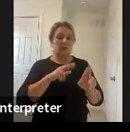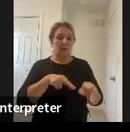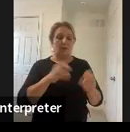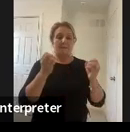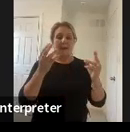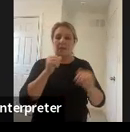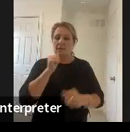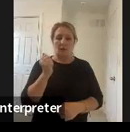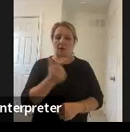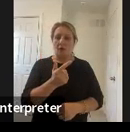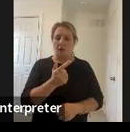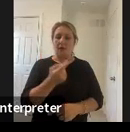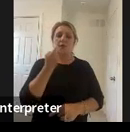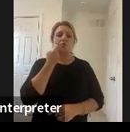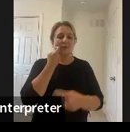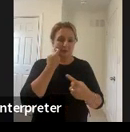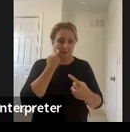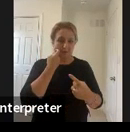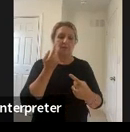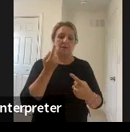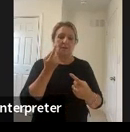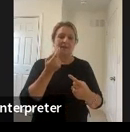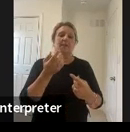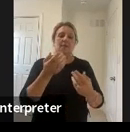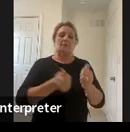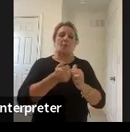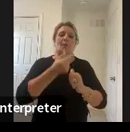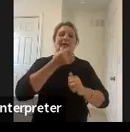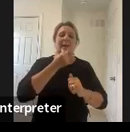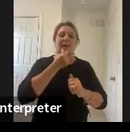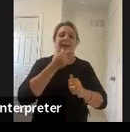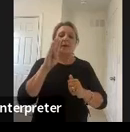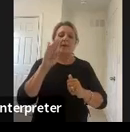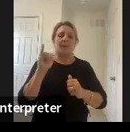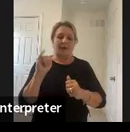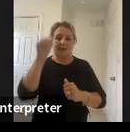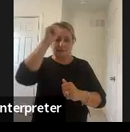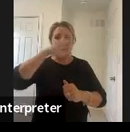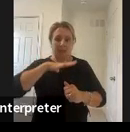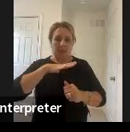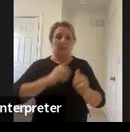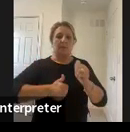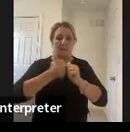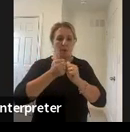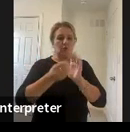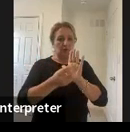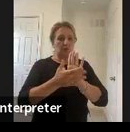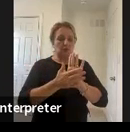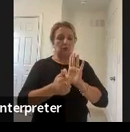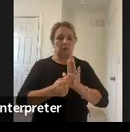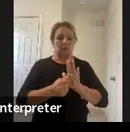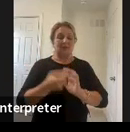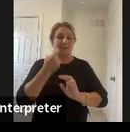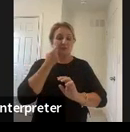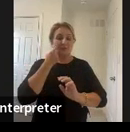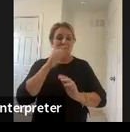not all, of the recent cases have been among gay and bisexual men. A recent report published by the